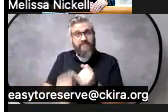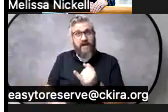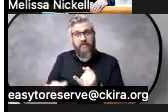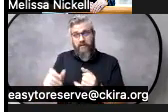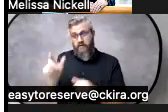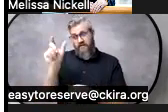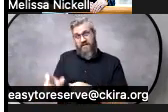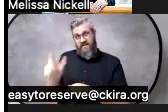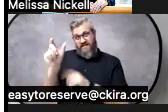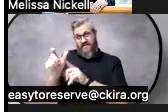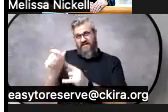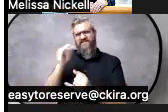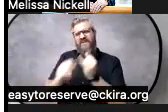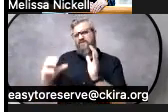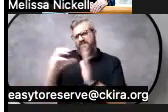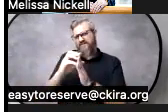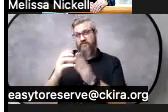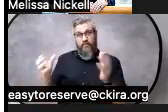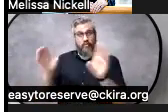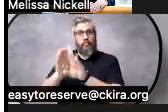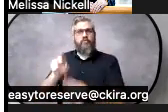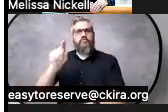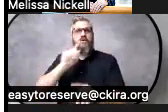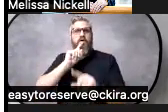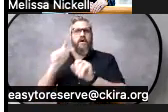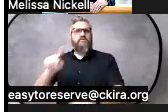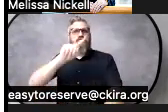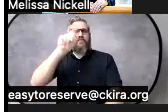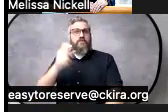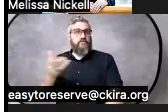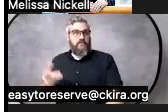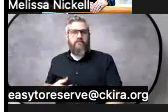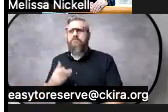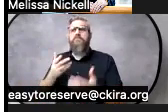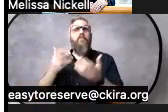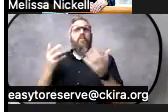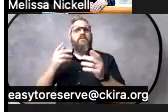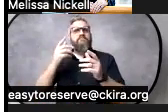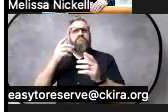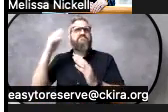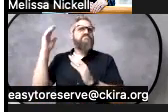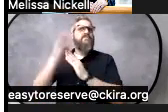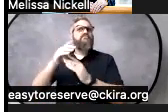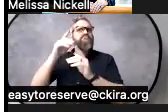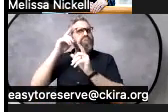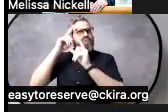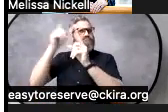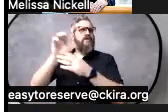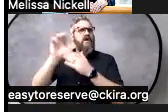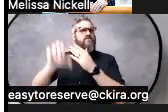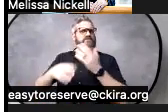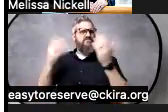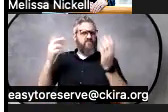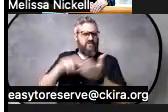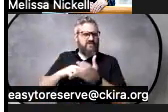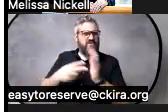which is the conclusion to your story, should answer the following questions. What is the ultimate consequence of your journey? What does this